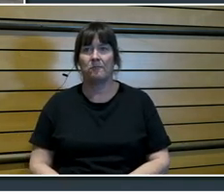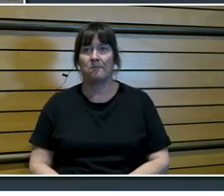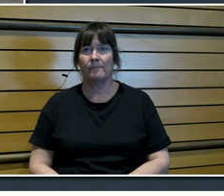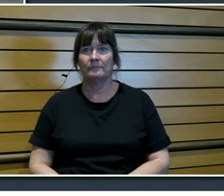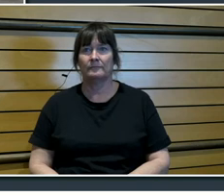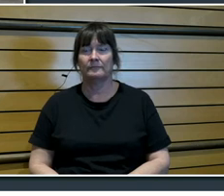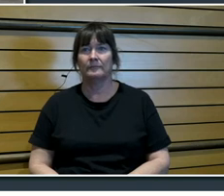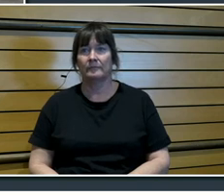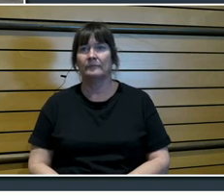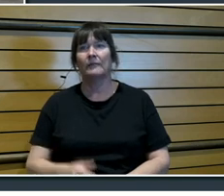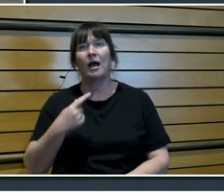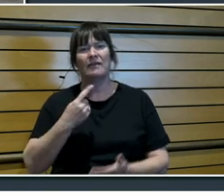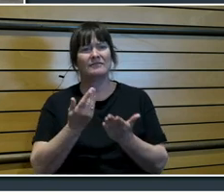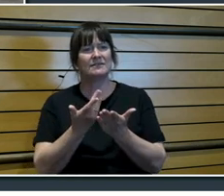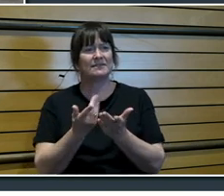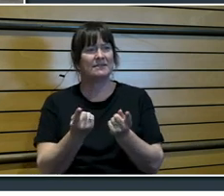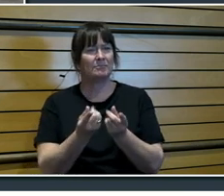I have something to table.